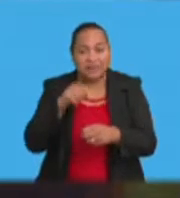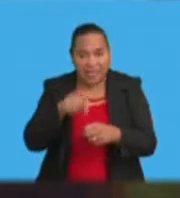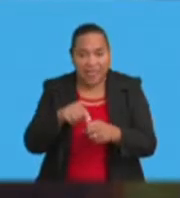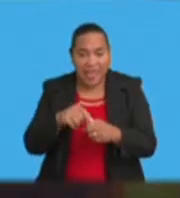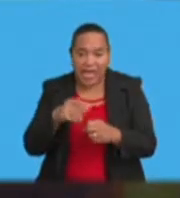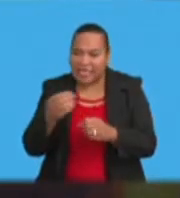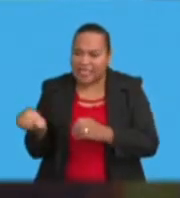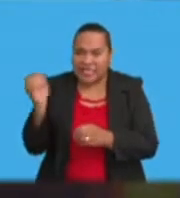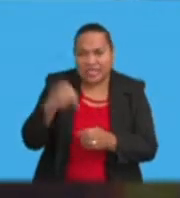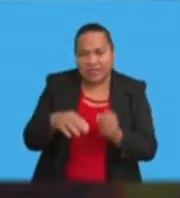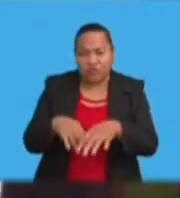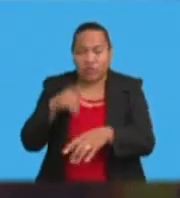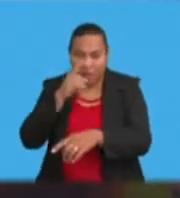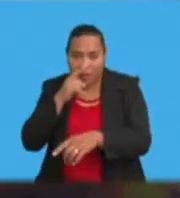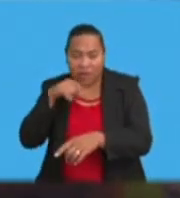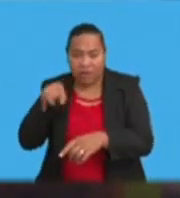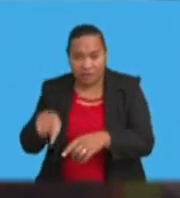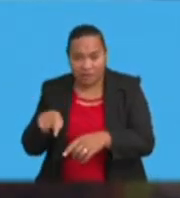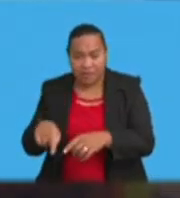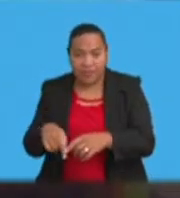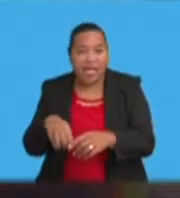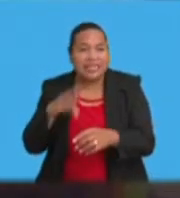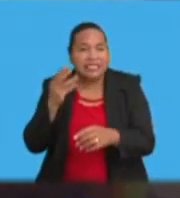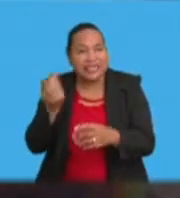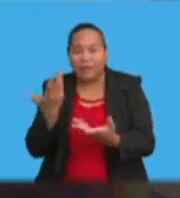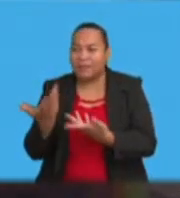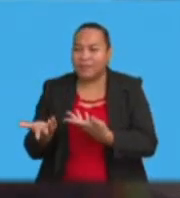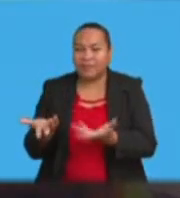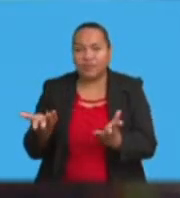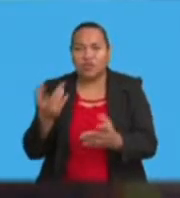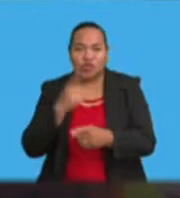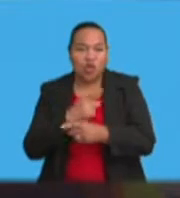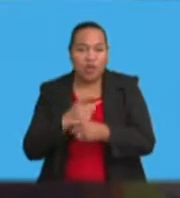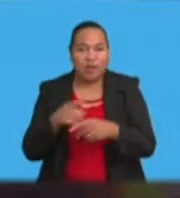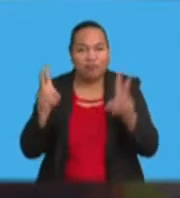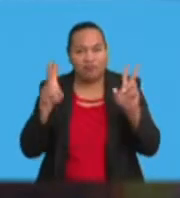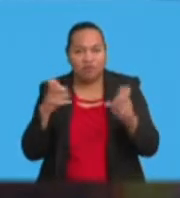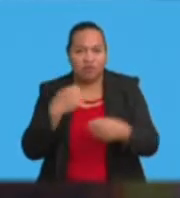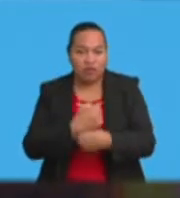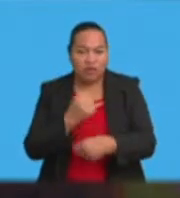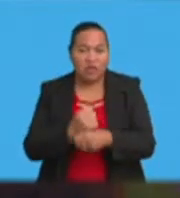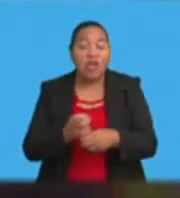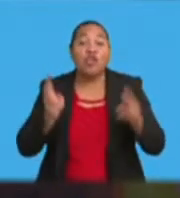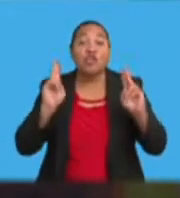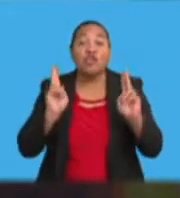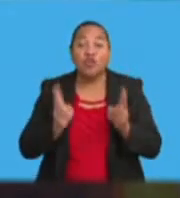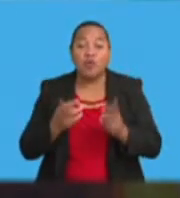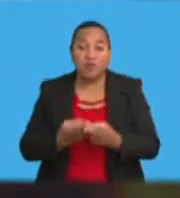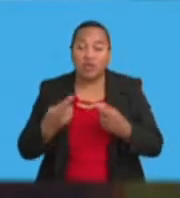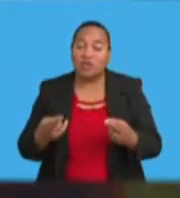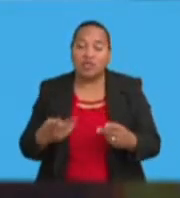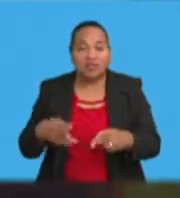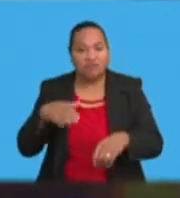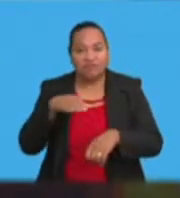input in productivity is people. Some of the people that have talked about productivity have talked about human resources, the fountainhead of productivity. If